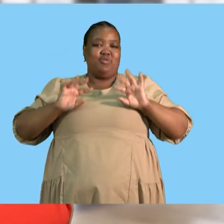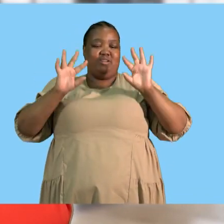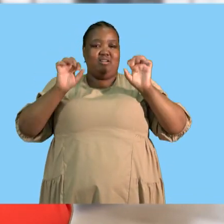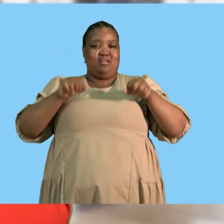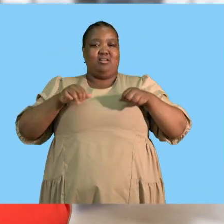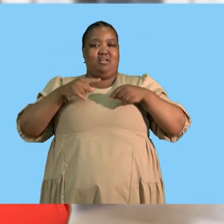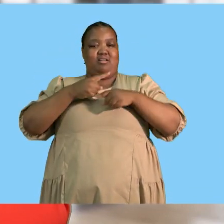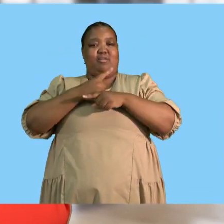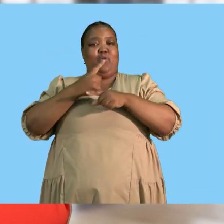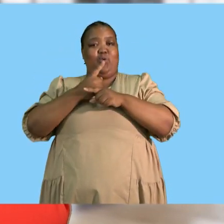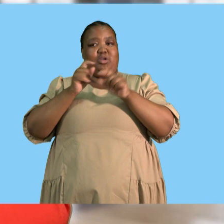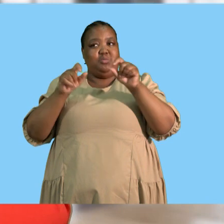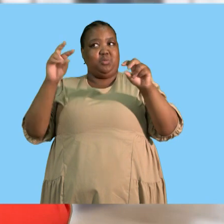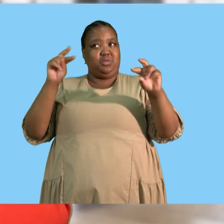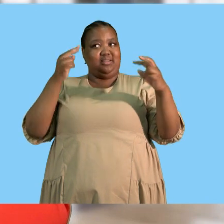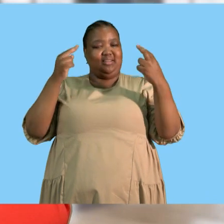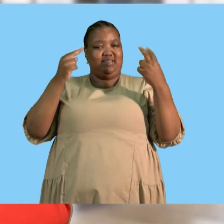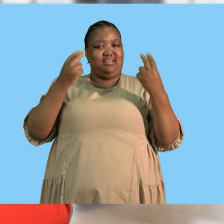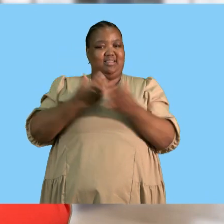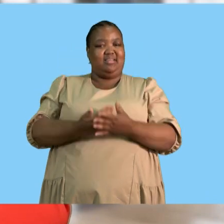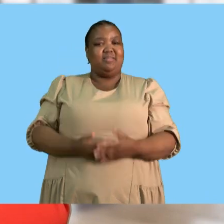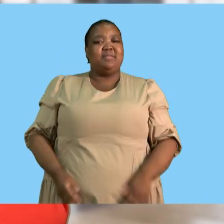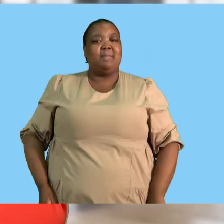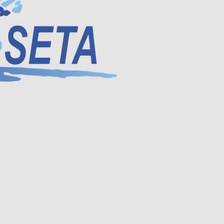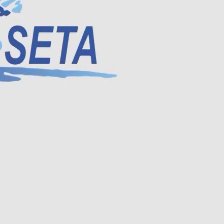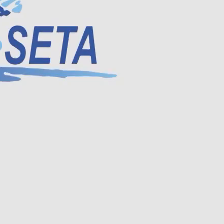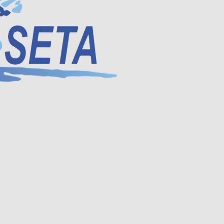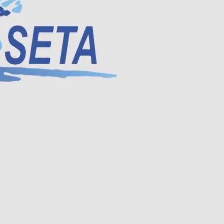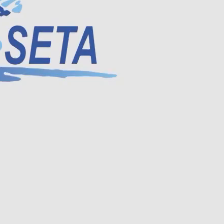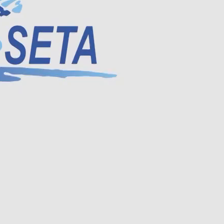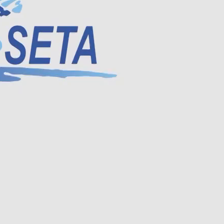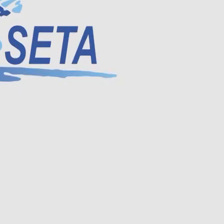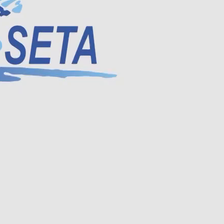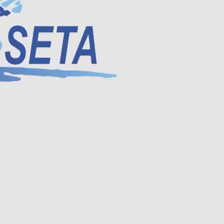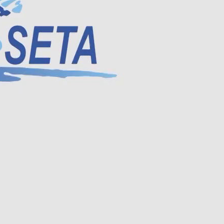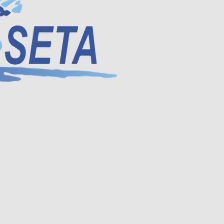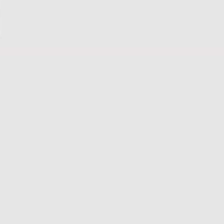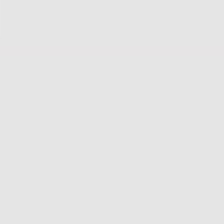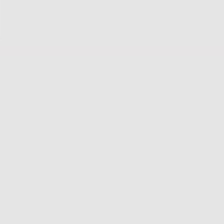you are so that you are always visible. See you soon.